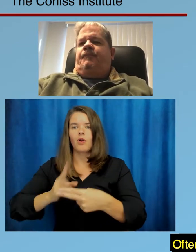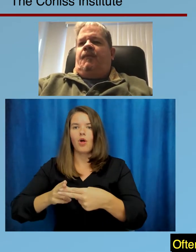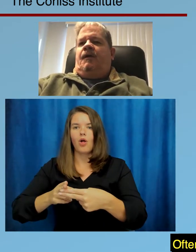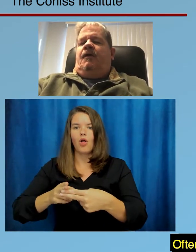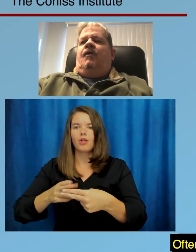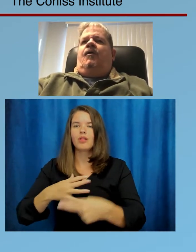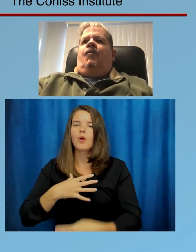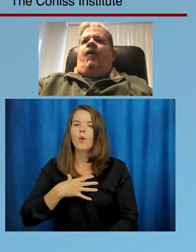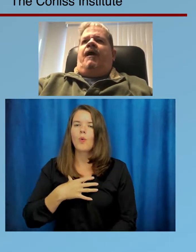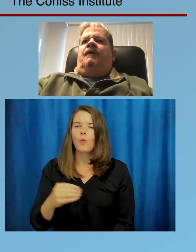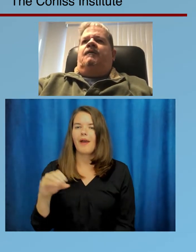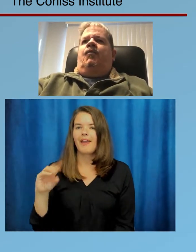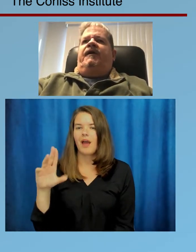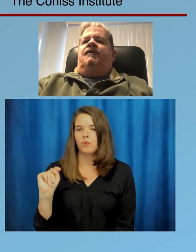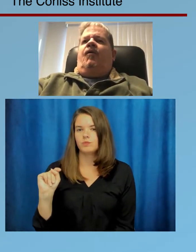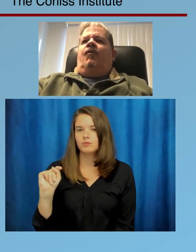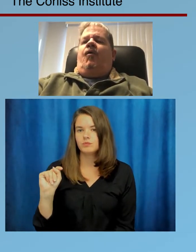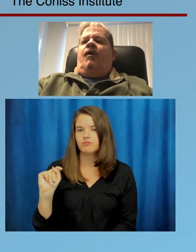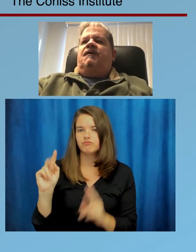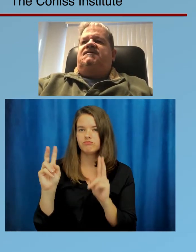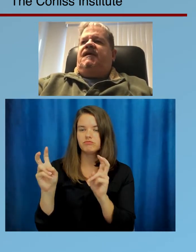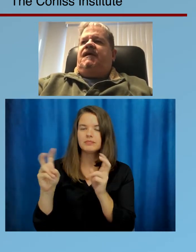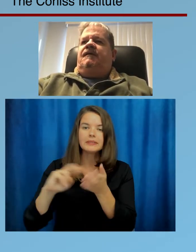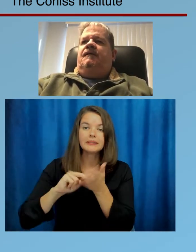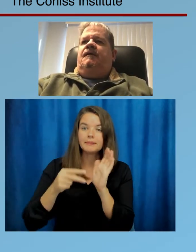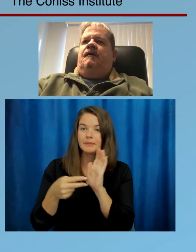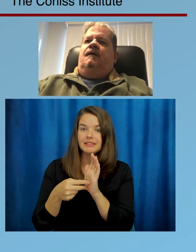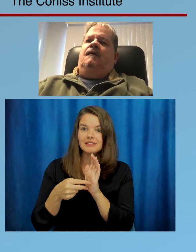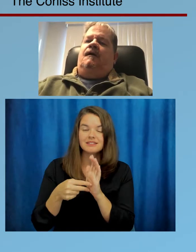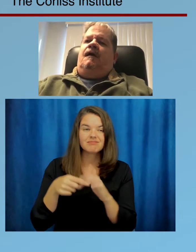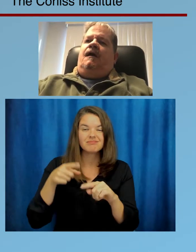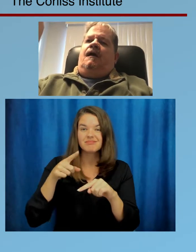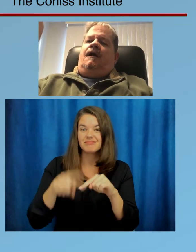whiteout, where we can no longer see